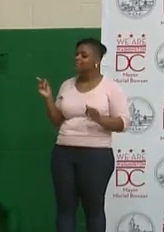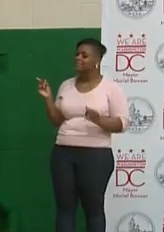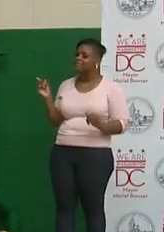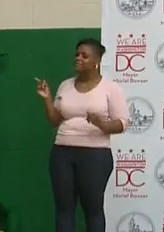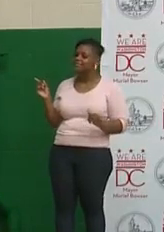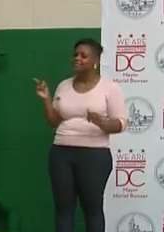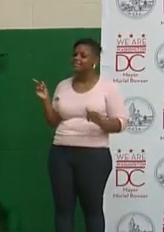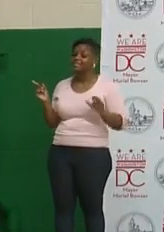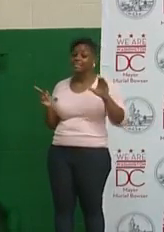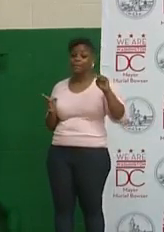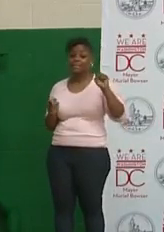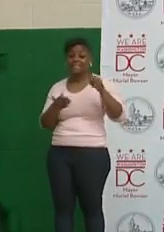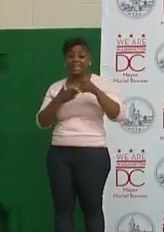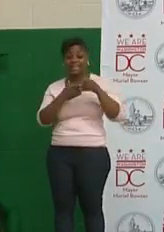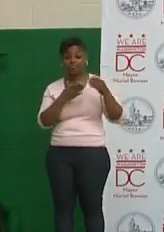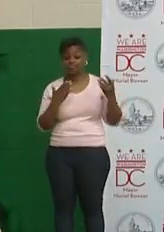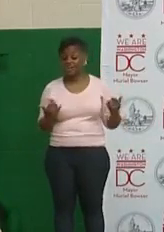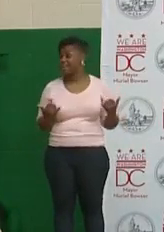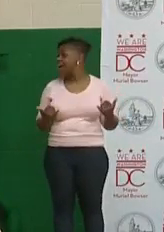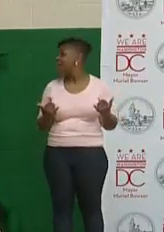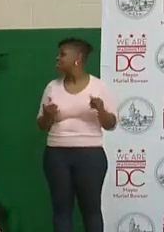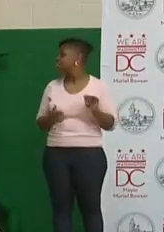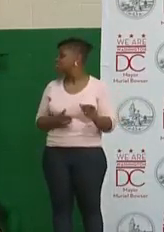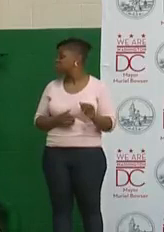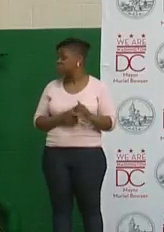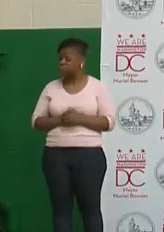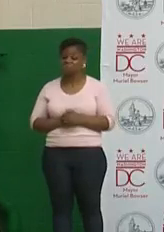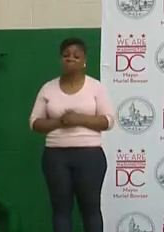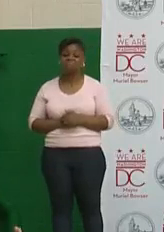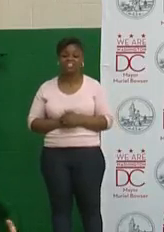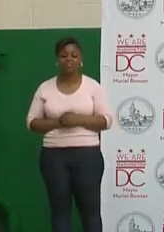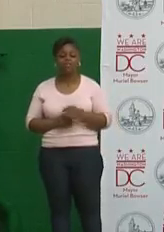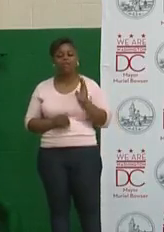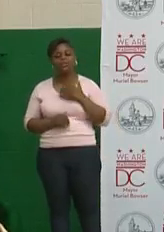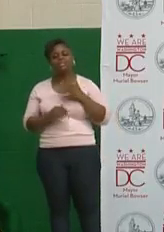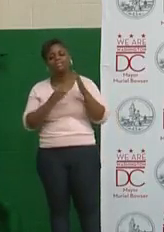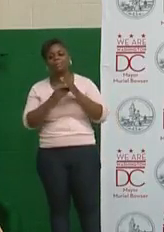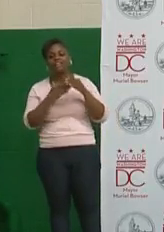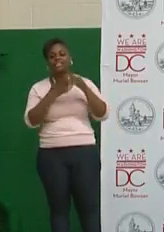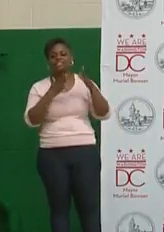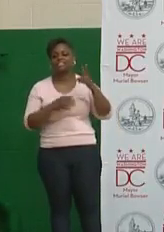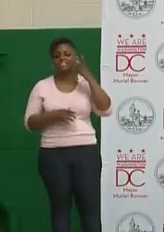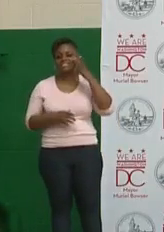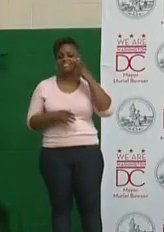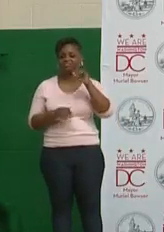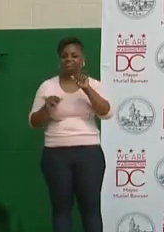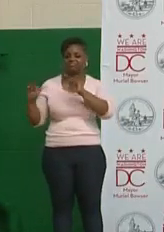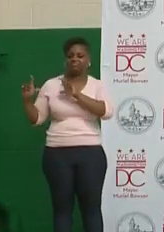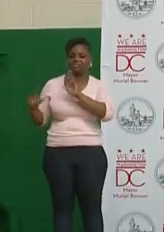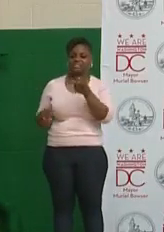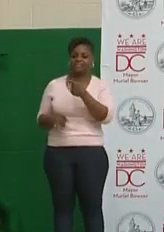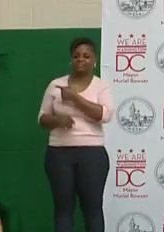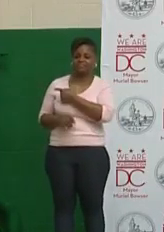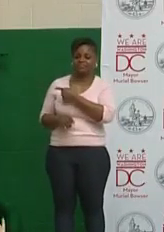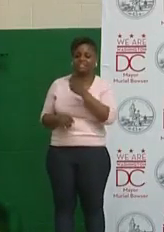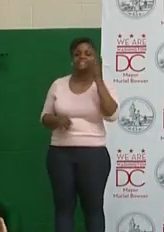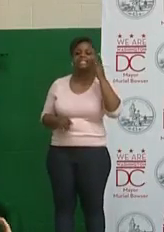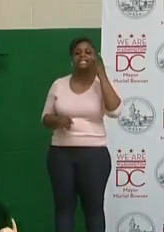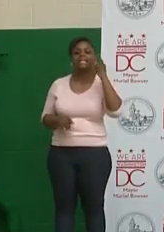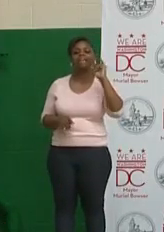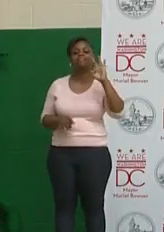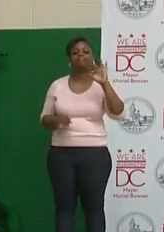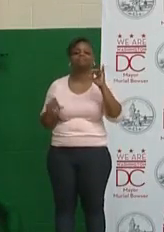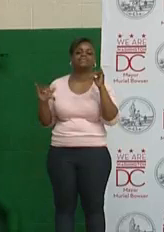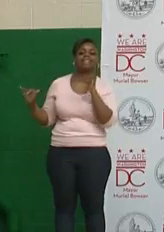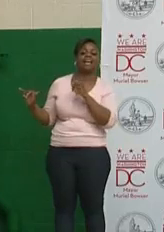CMS is leading right now. So these are our top leaders. So we will see if you stay in the top spot after the next question.